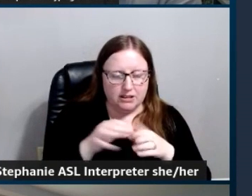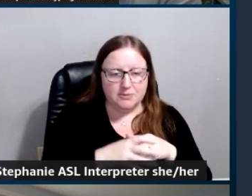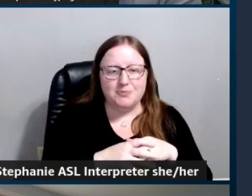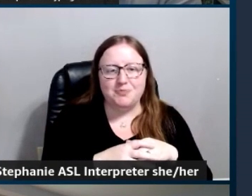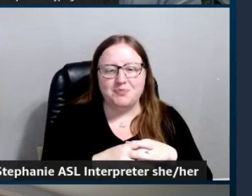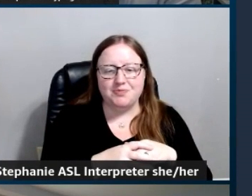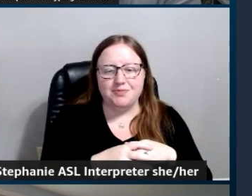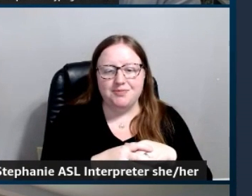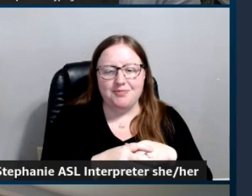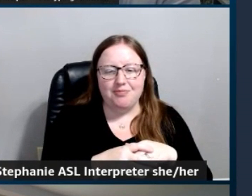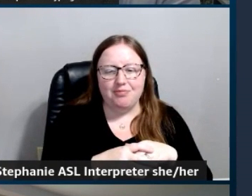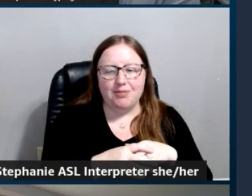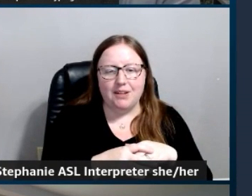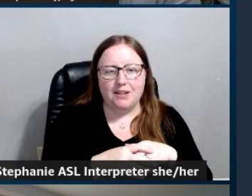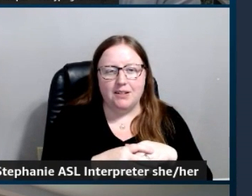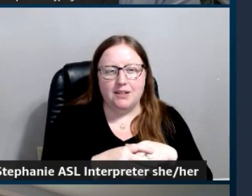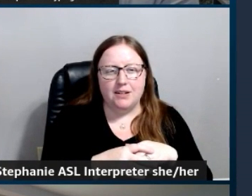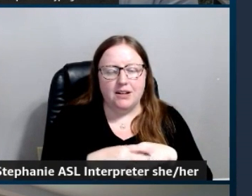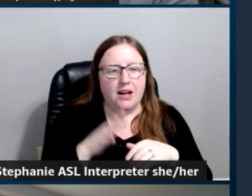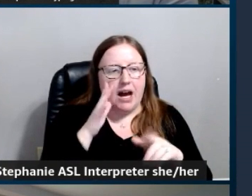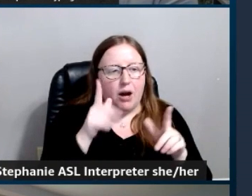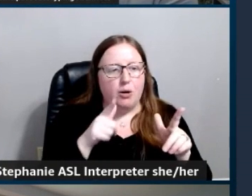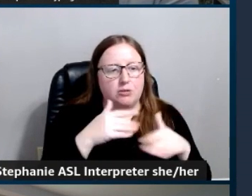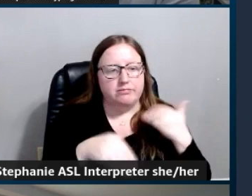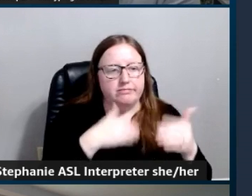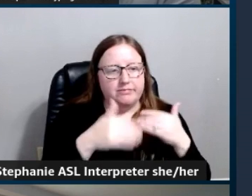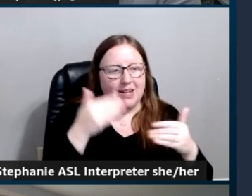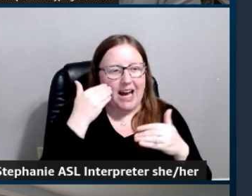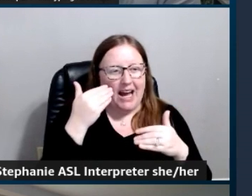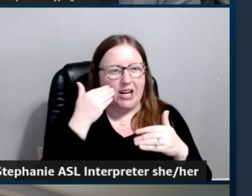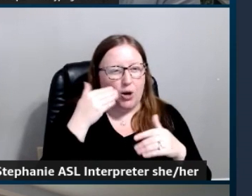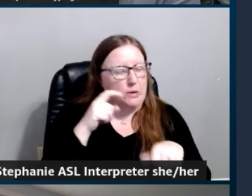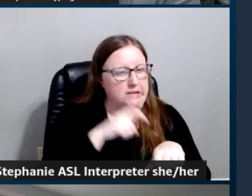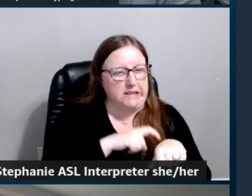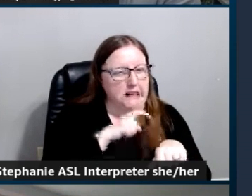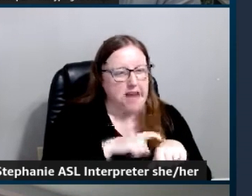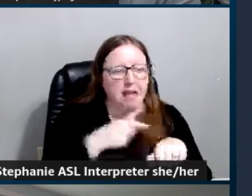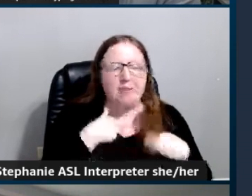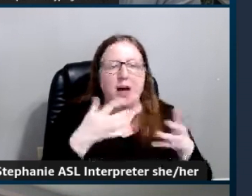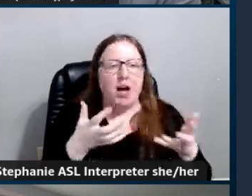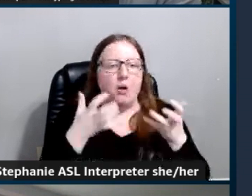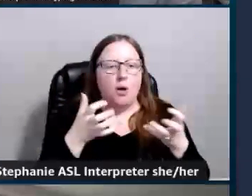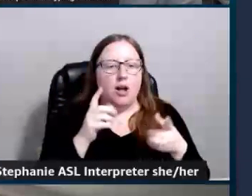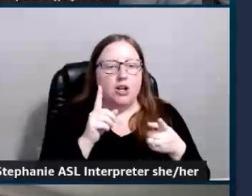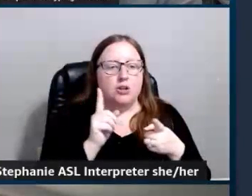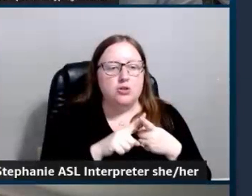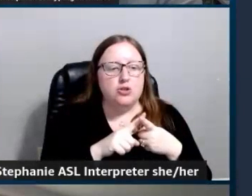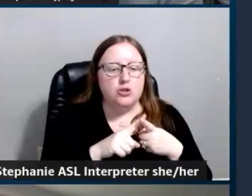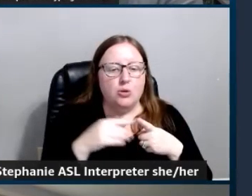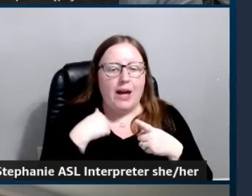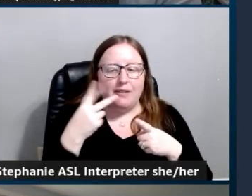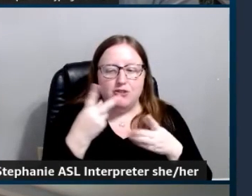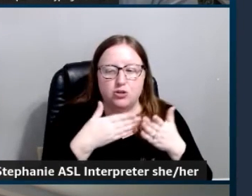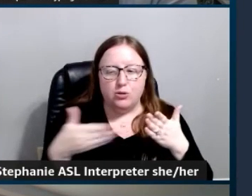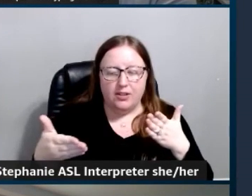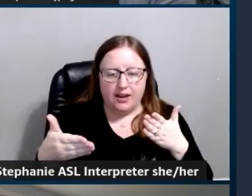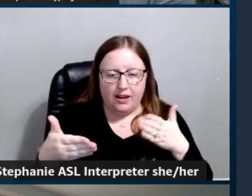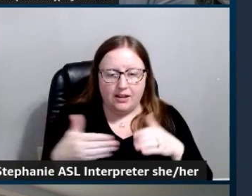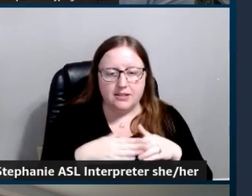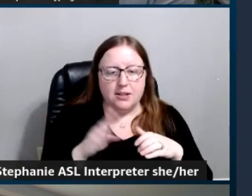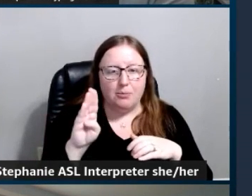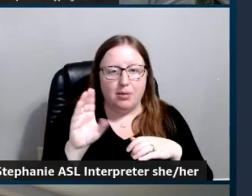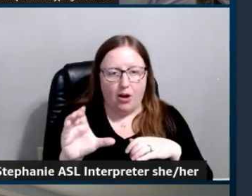Right? So I'm going to fast forward because I know we're just at time. I wanted to leave with two things.